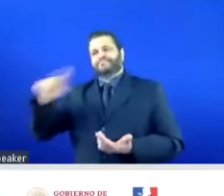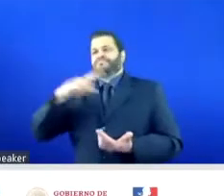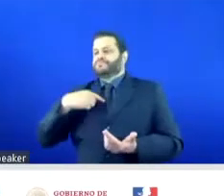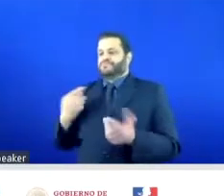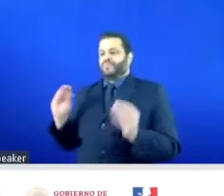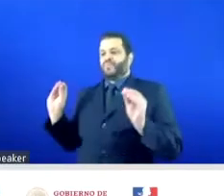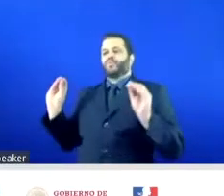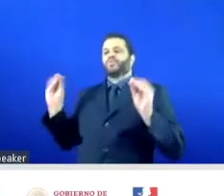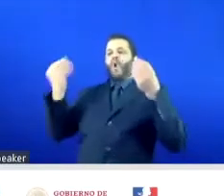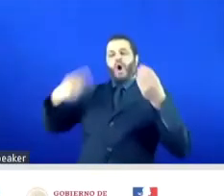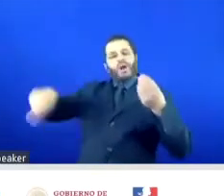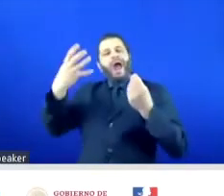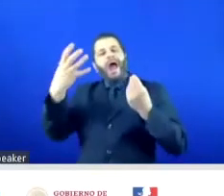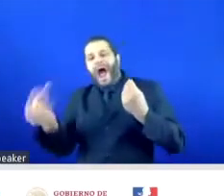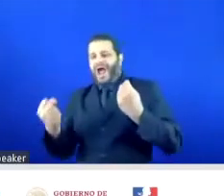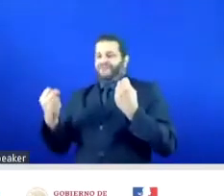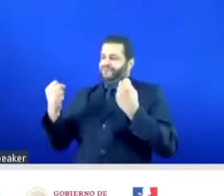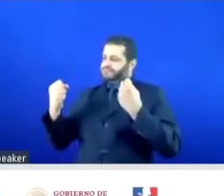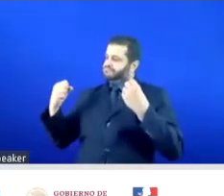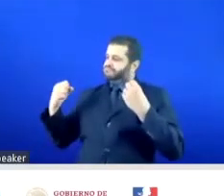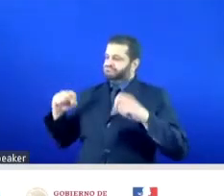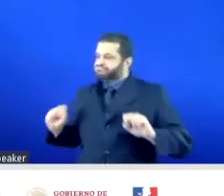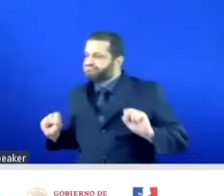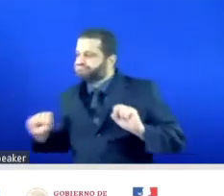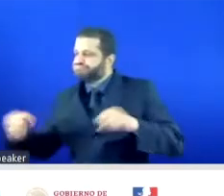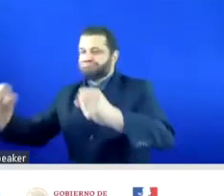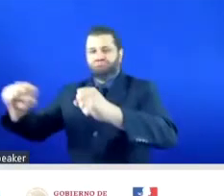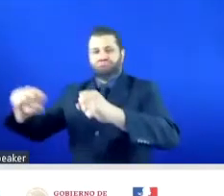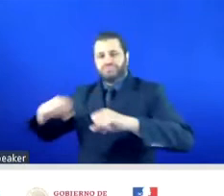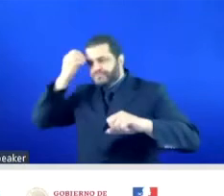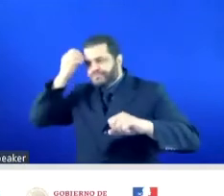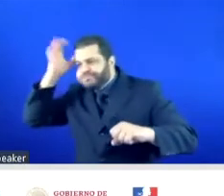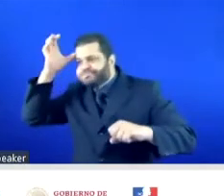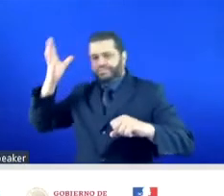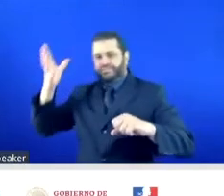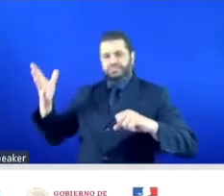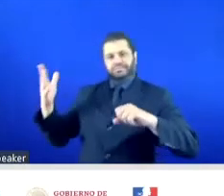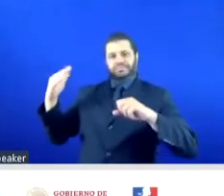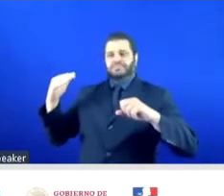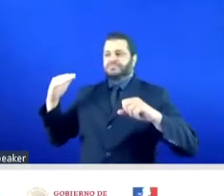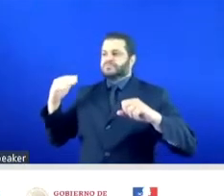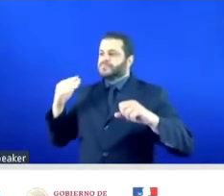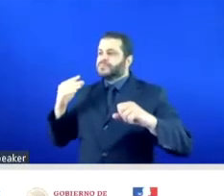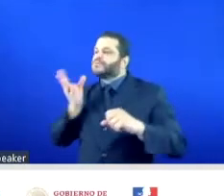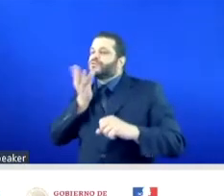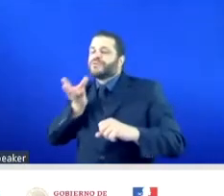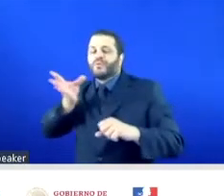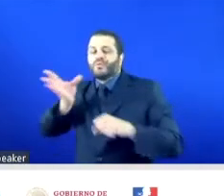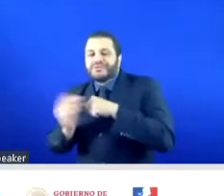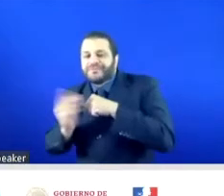that unifies many diverse fields of operation now under the umbrella of climate